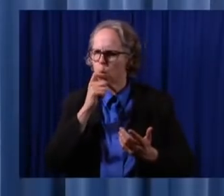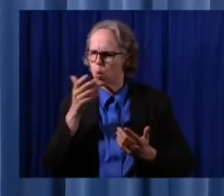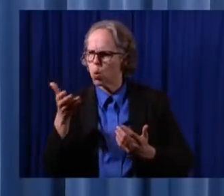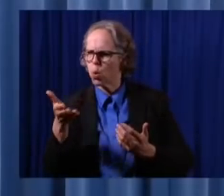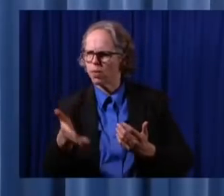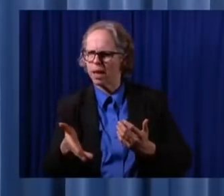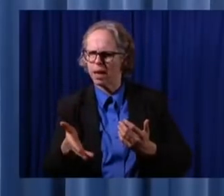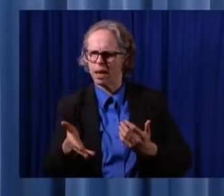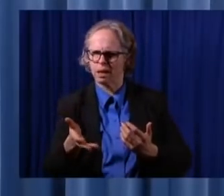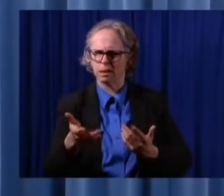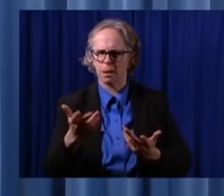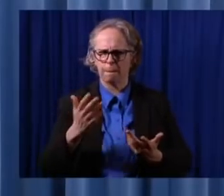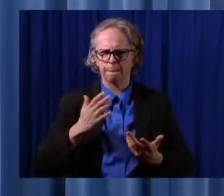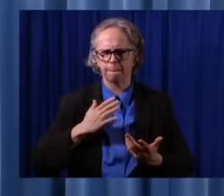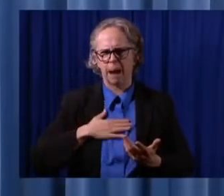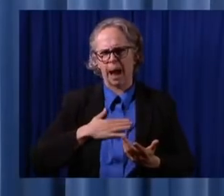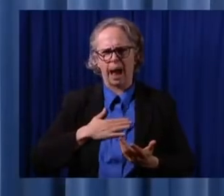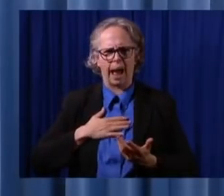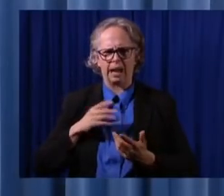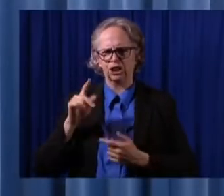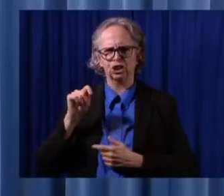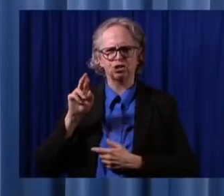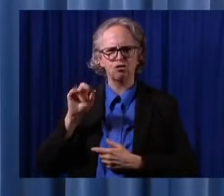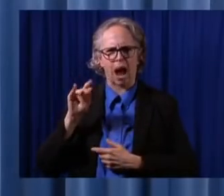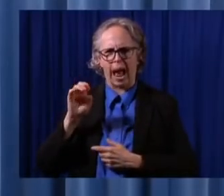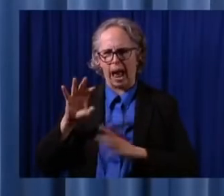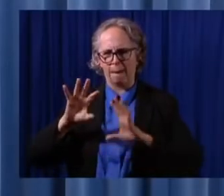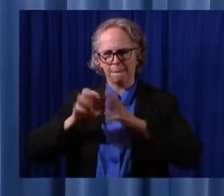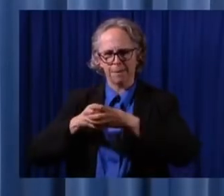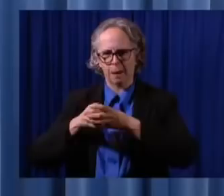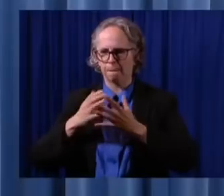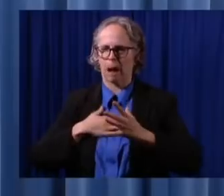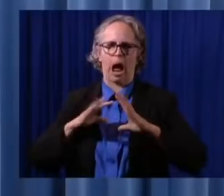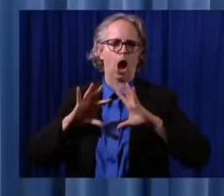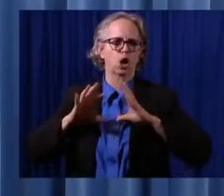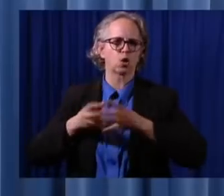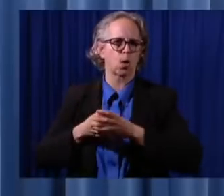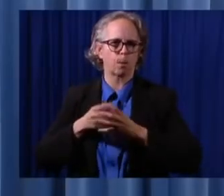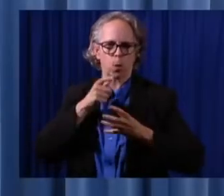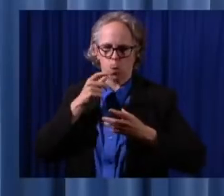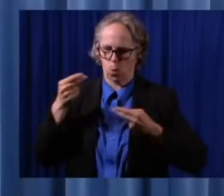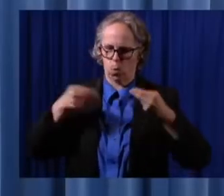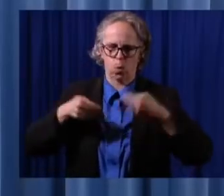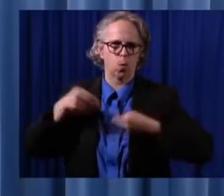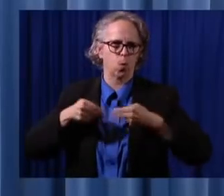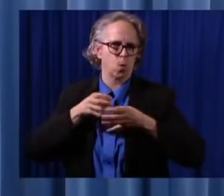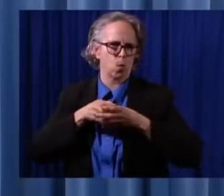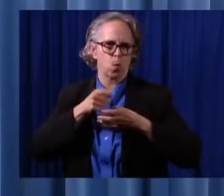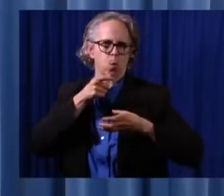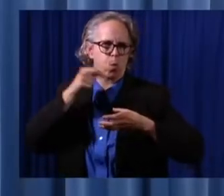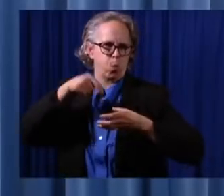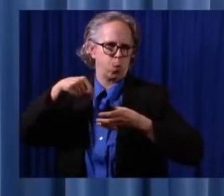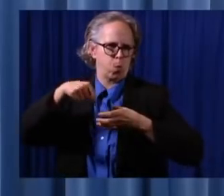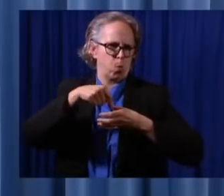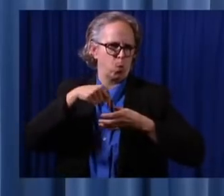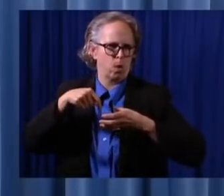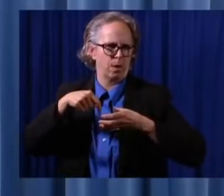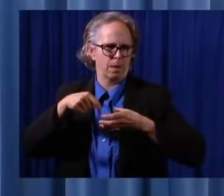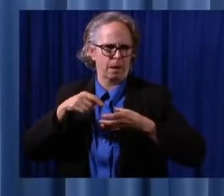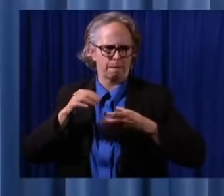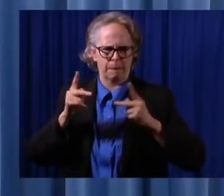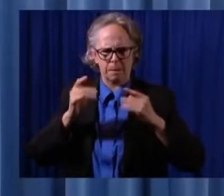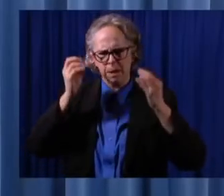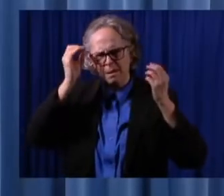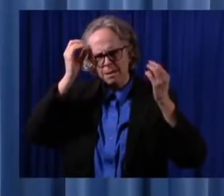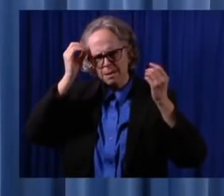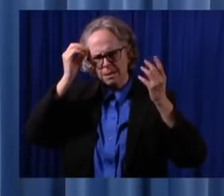tribe or our group, and not tribe in a classic sense, but just who's our grouping? And people are making decisions based upon